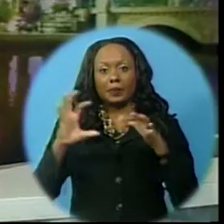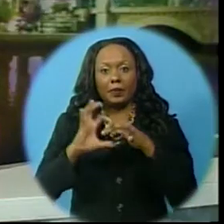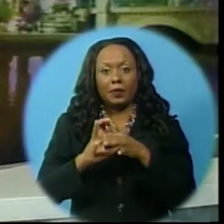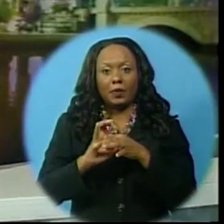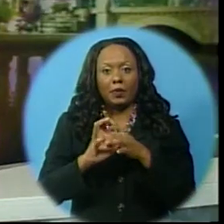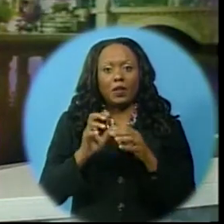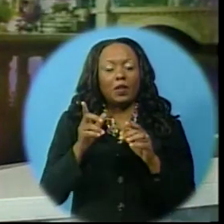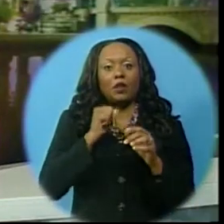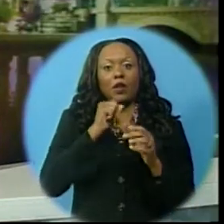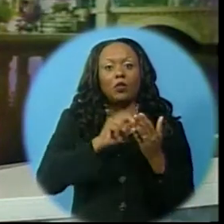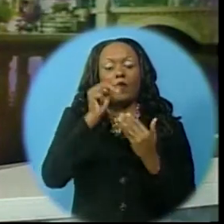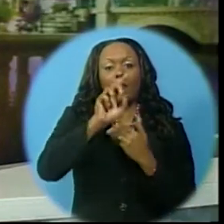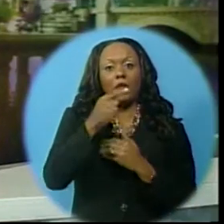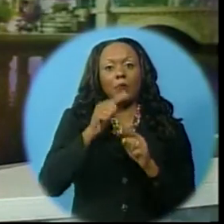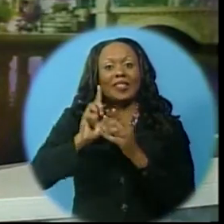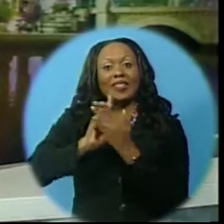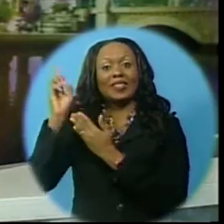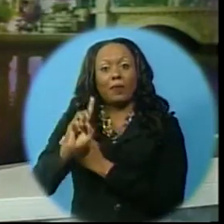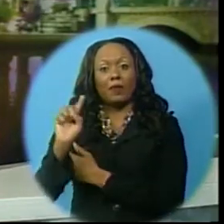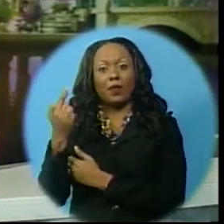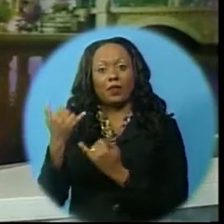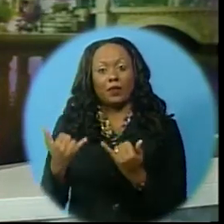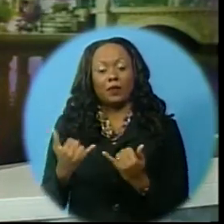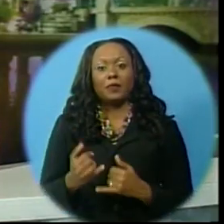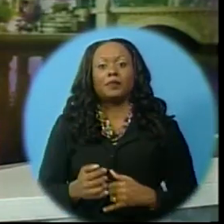from Kishma Singist.